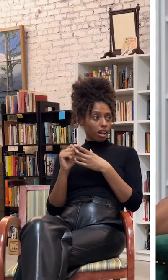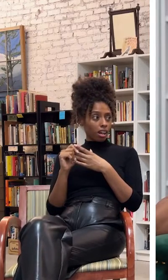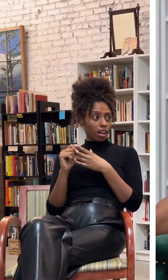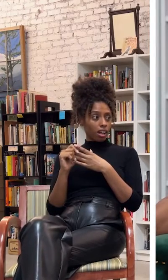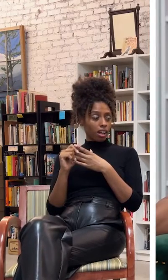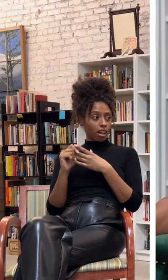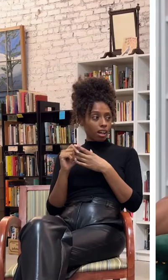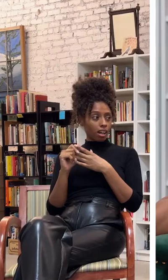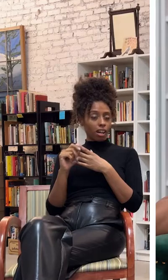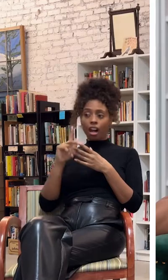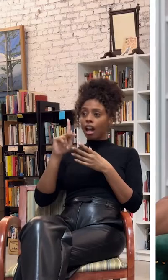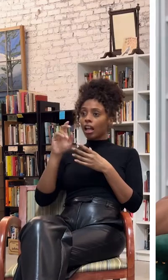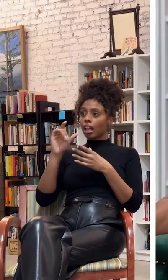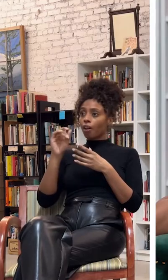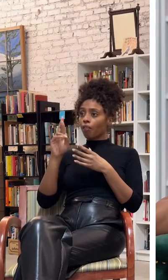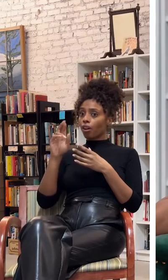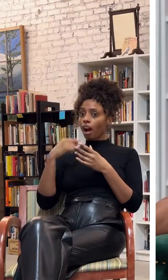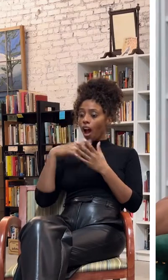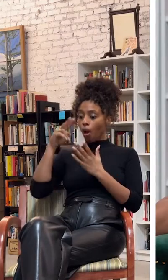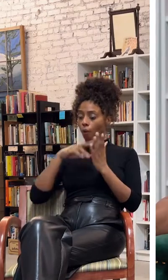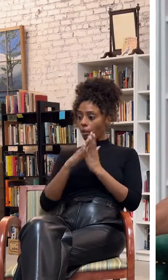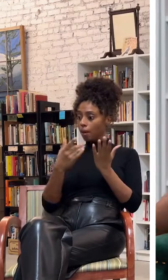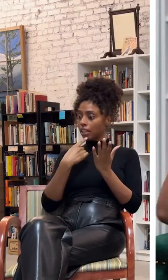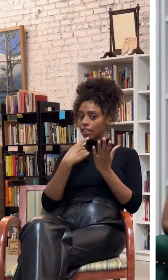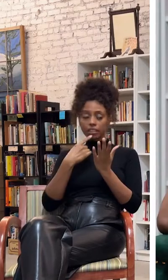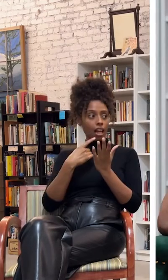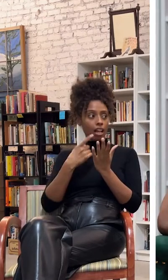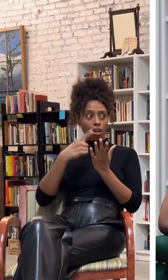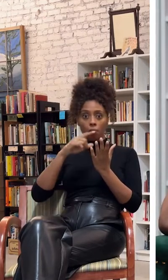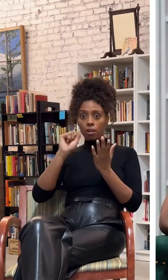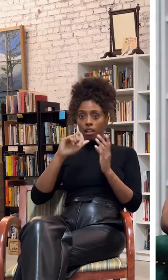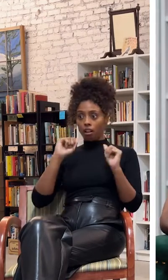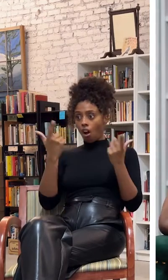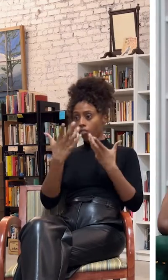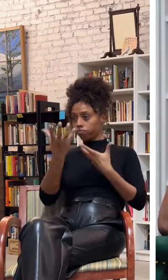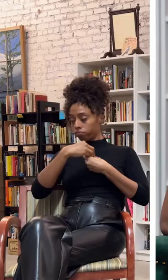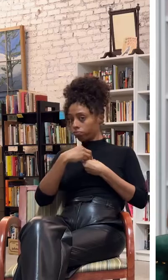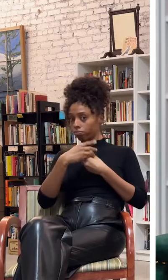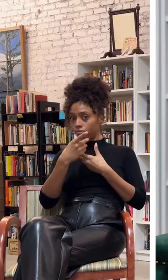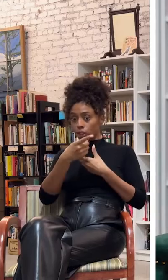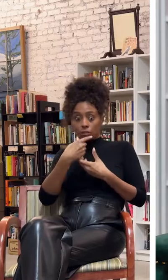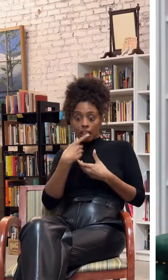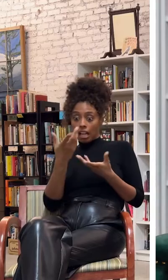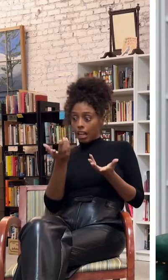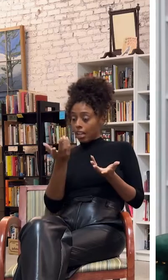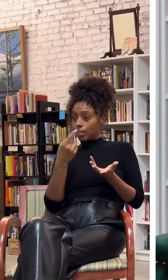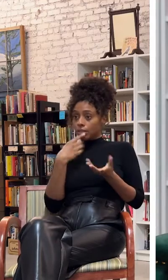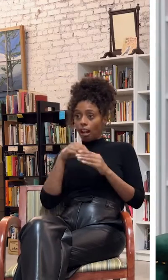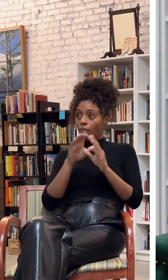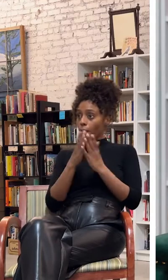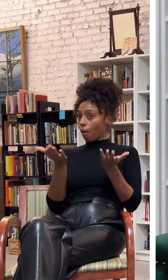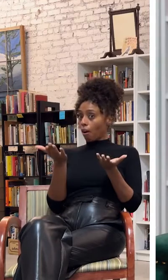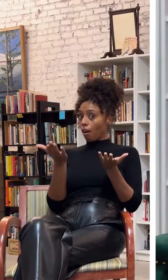and Kleaver, I read the book, and Kleaver said we can all be in it. Kleaver, that's what you said in your book.